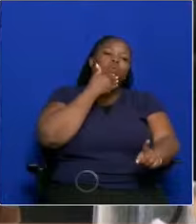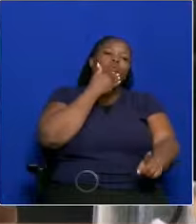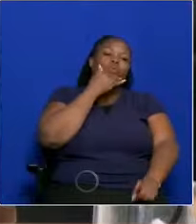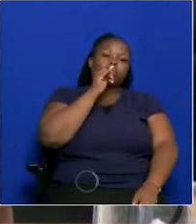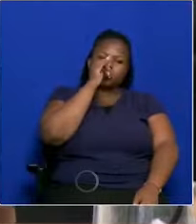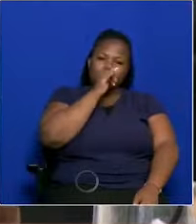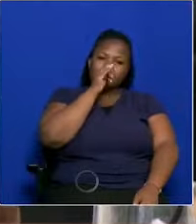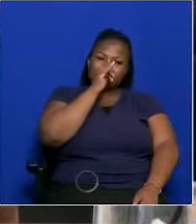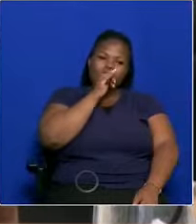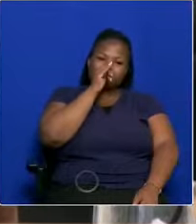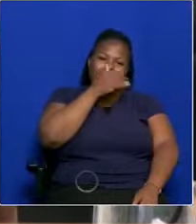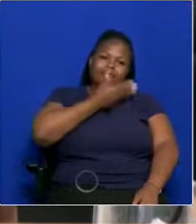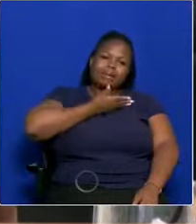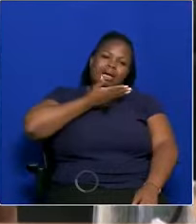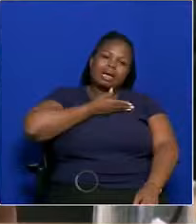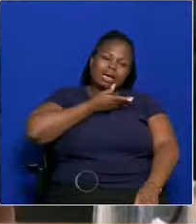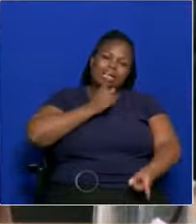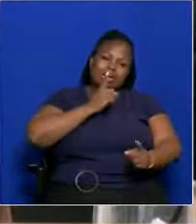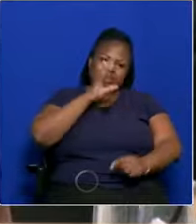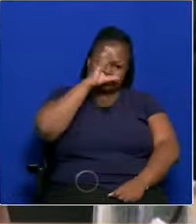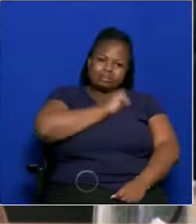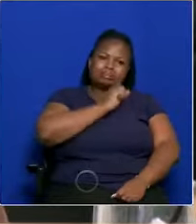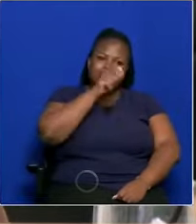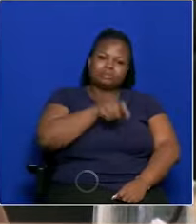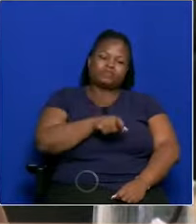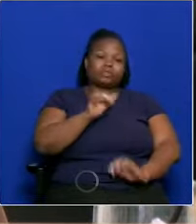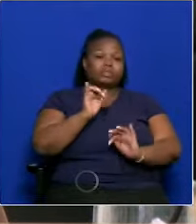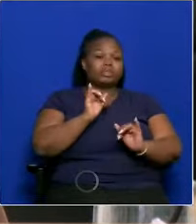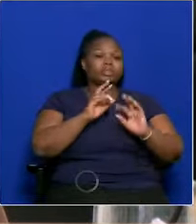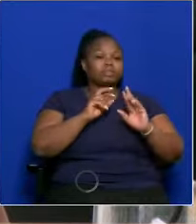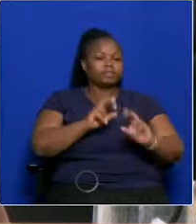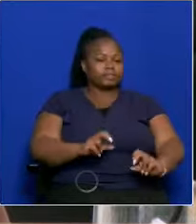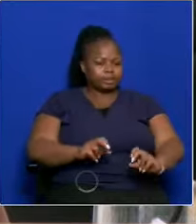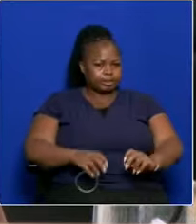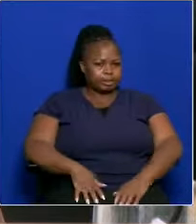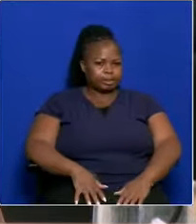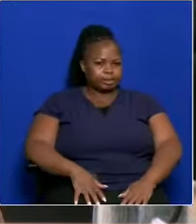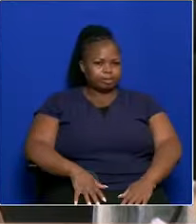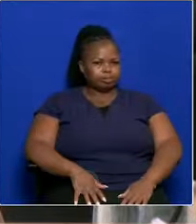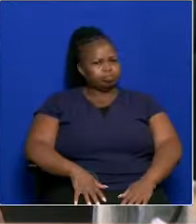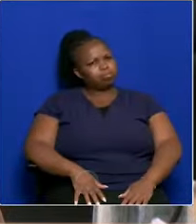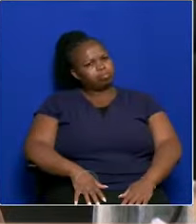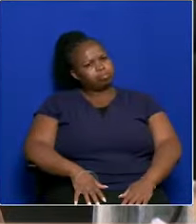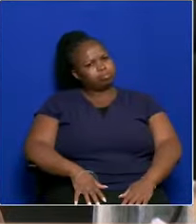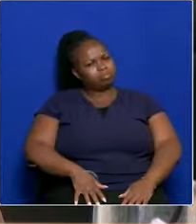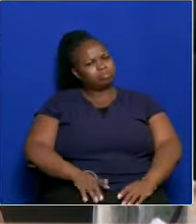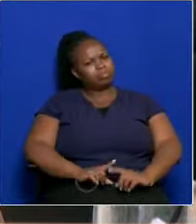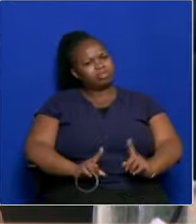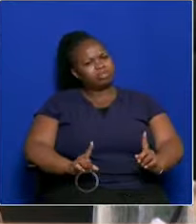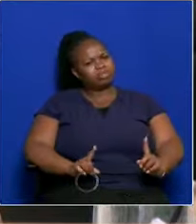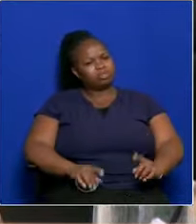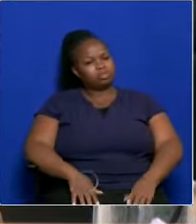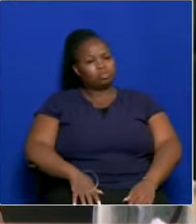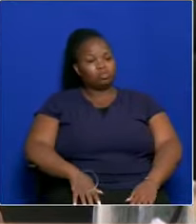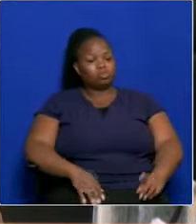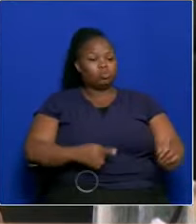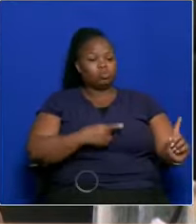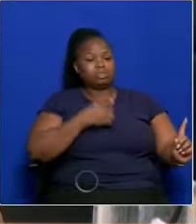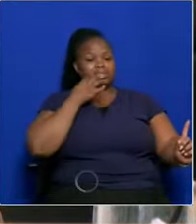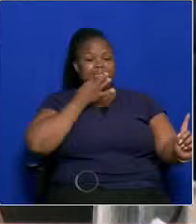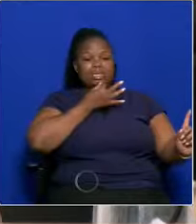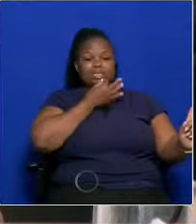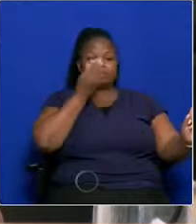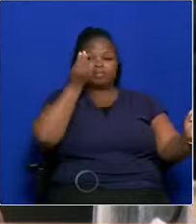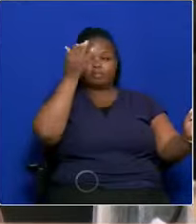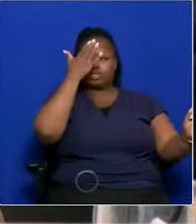a suspect in a serious investigation, and you seem to intimate that he knows people and knows various